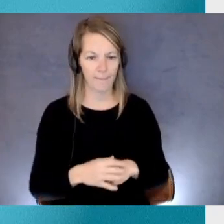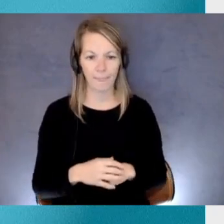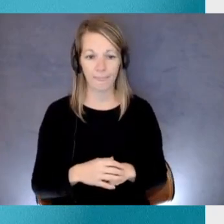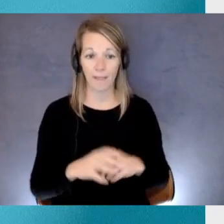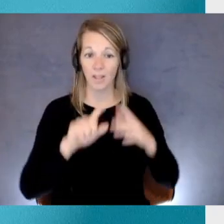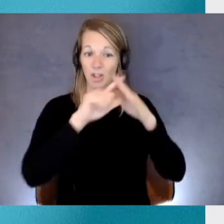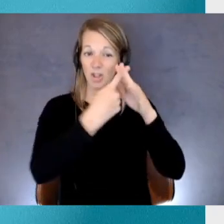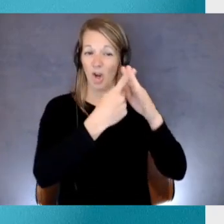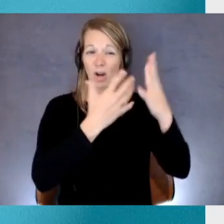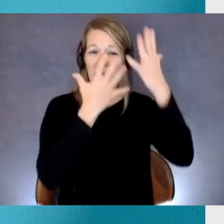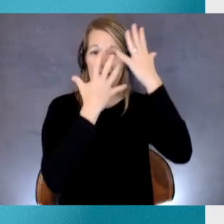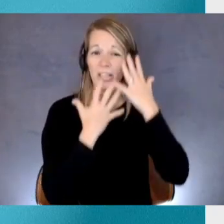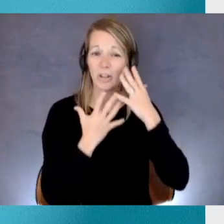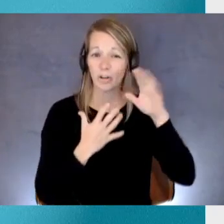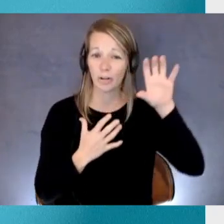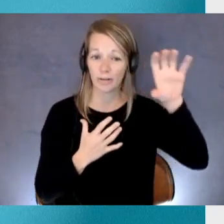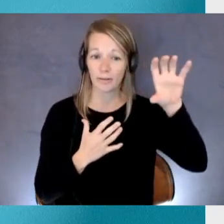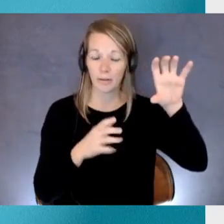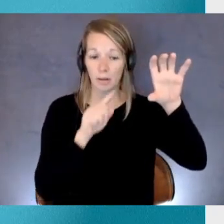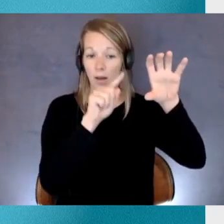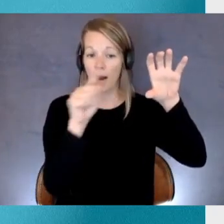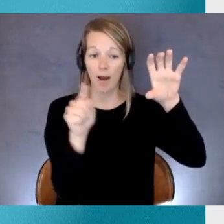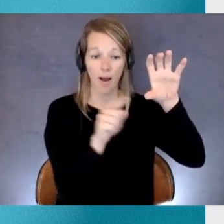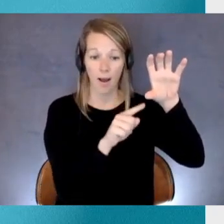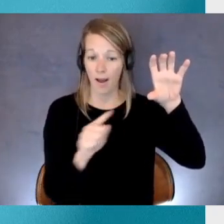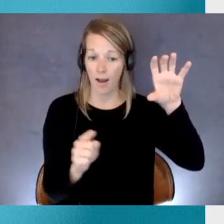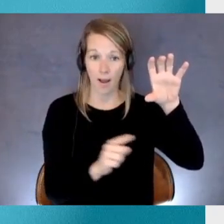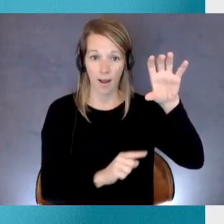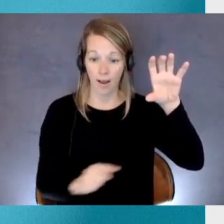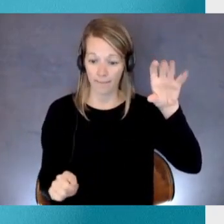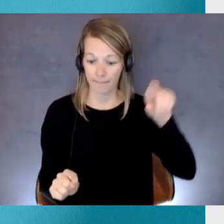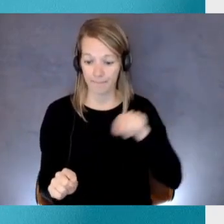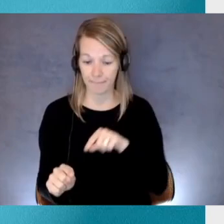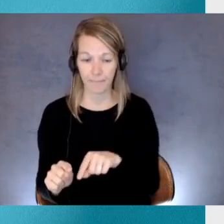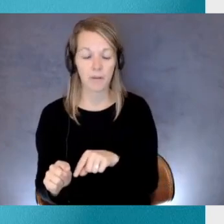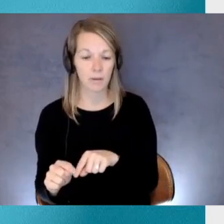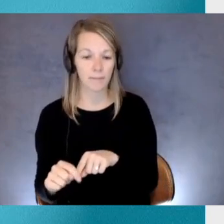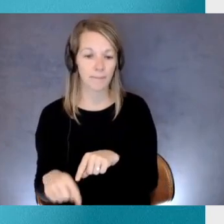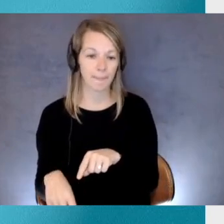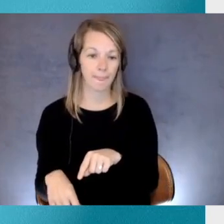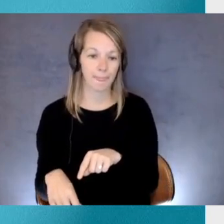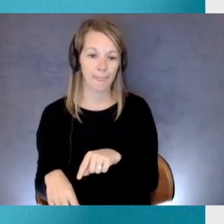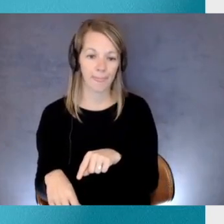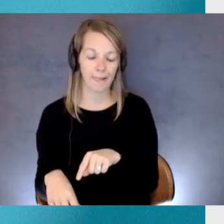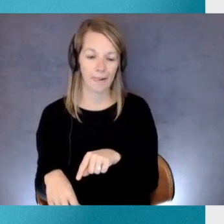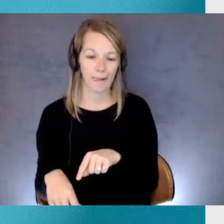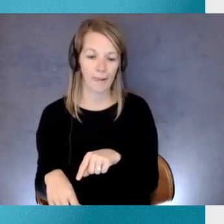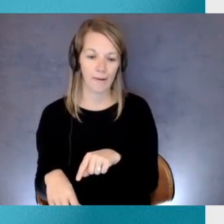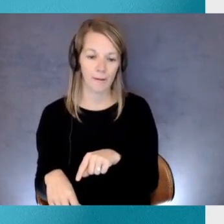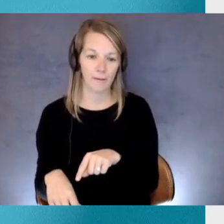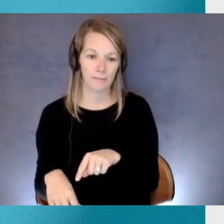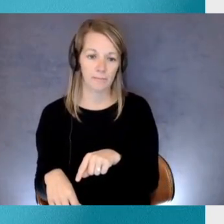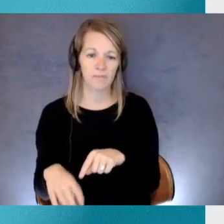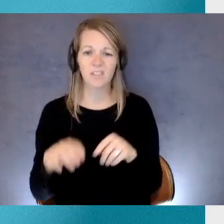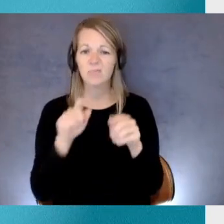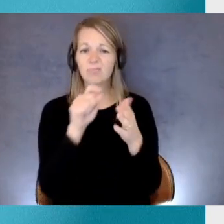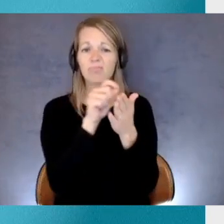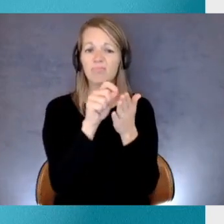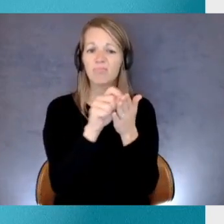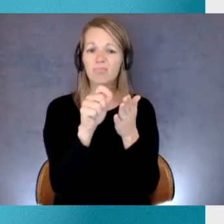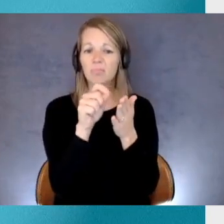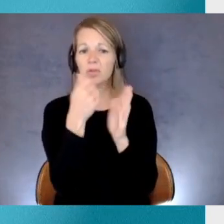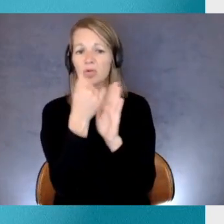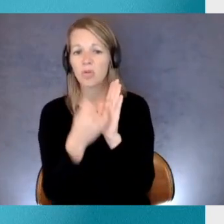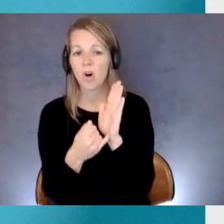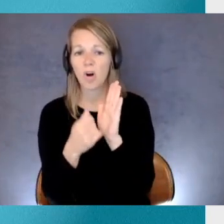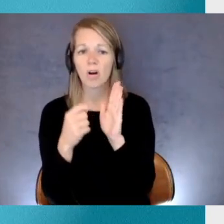here, and as I moved in image and text through these panels, just writing a little, drawing a little, drawing a little,